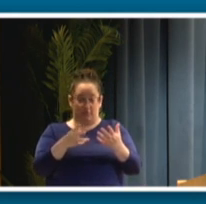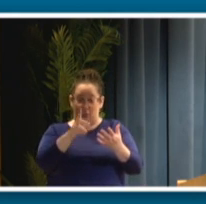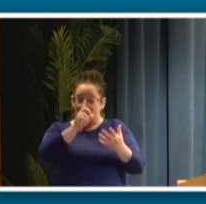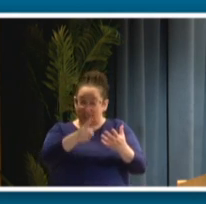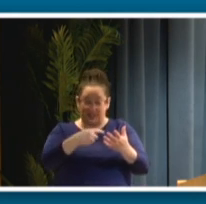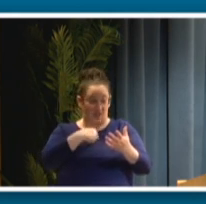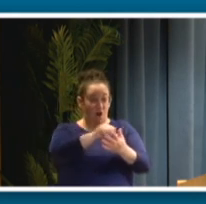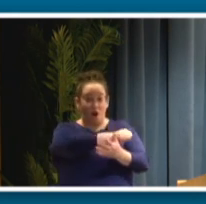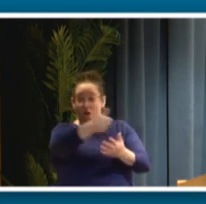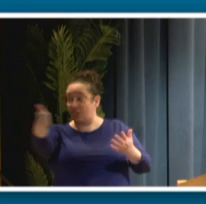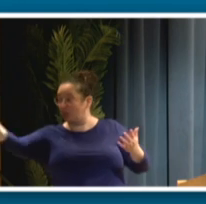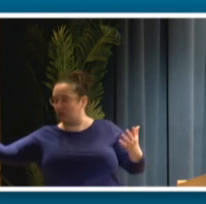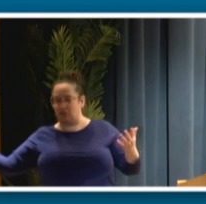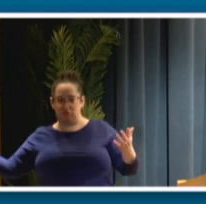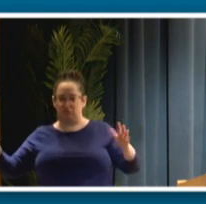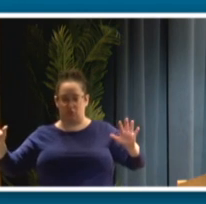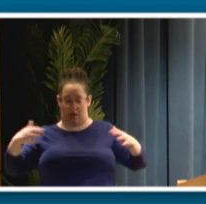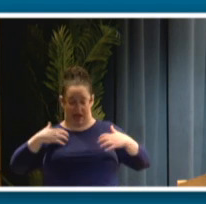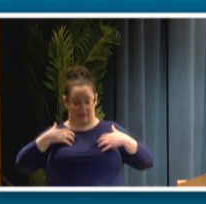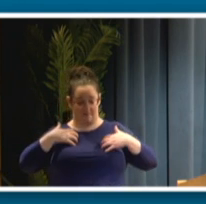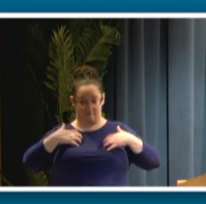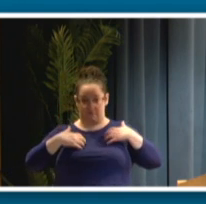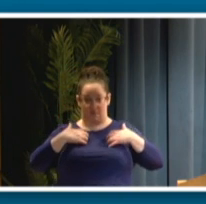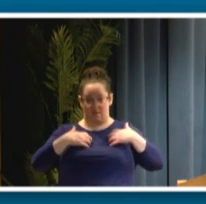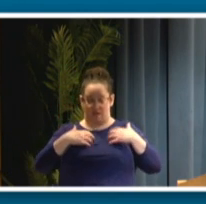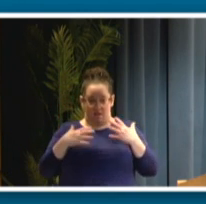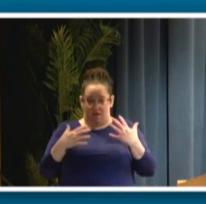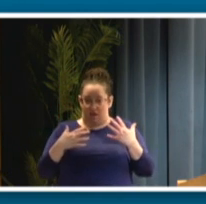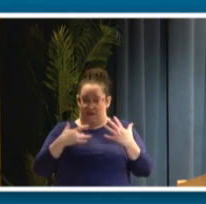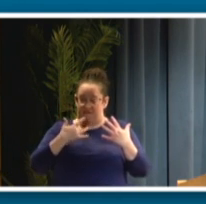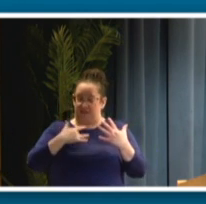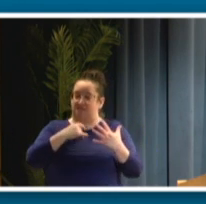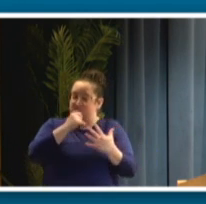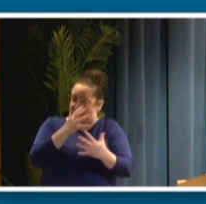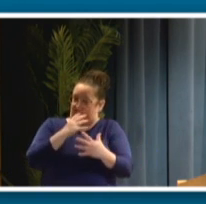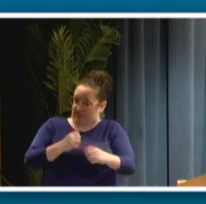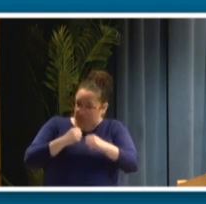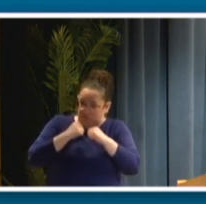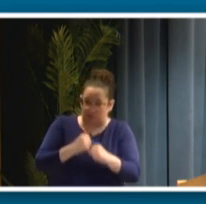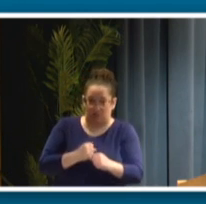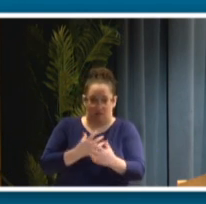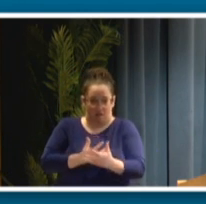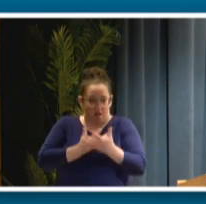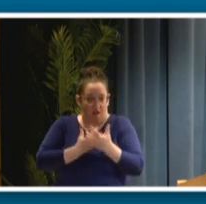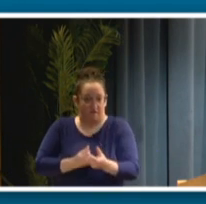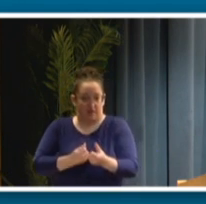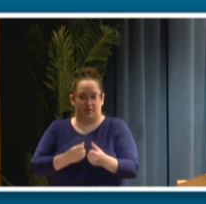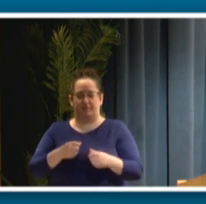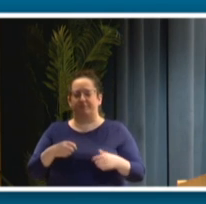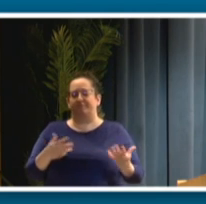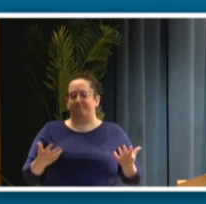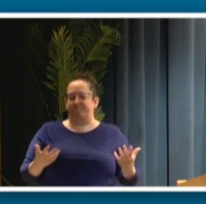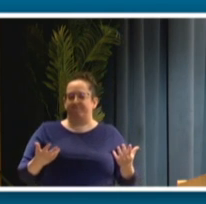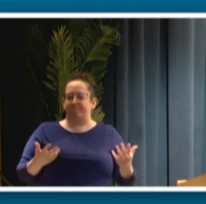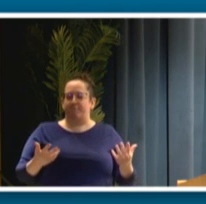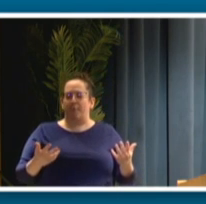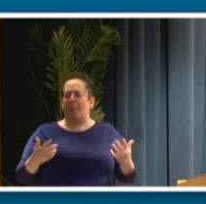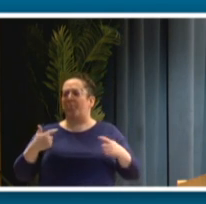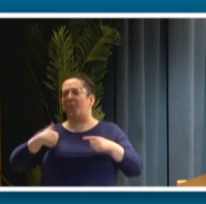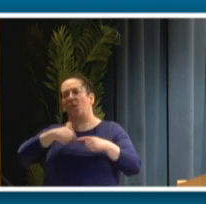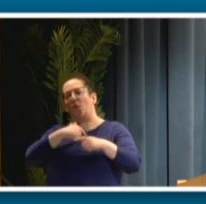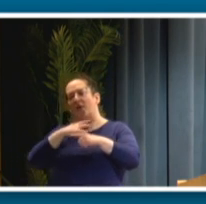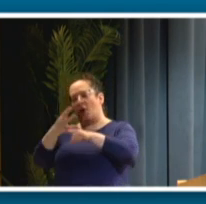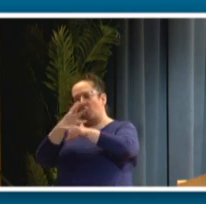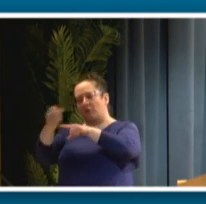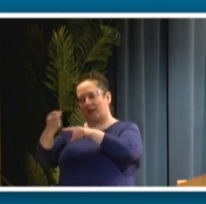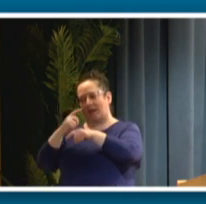nobody. So for all the insecure writers out there, it's okay. It's okay. It's okay. Okay. We're running out of time, and I know that we have people